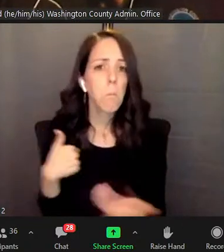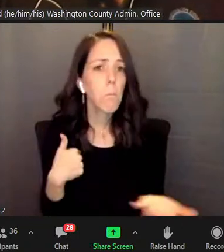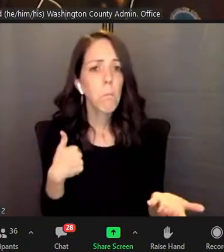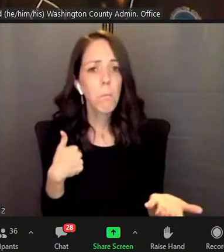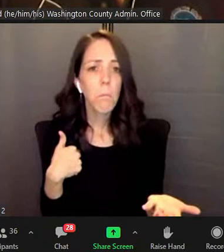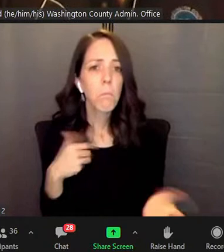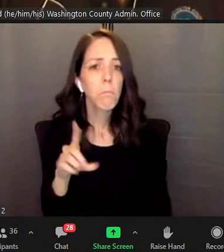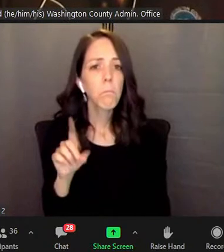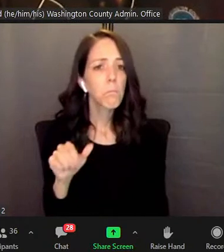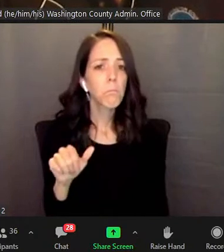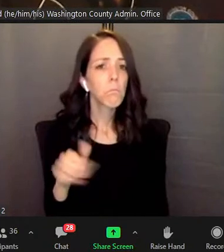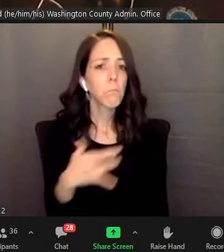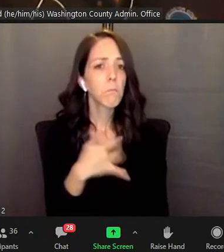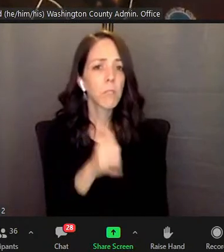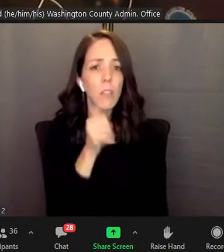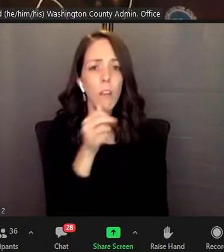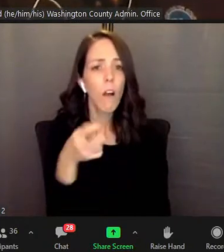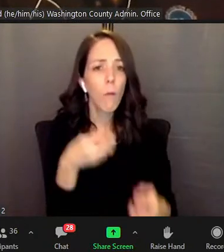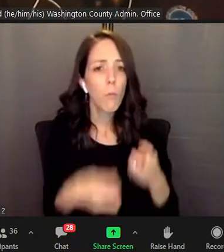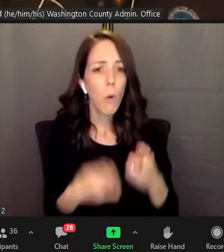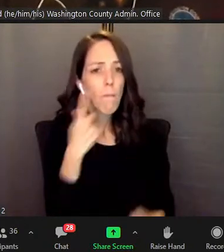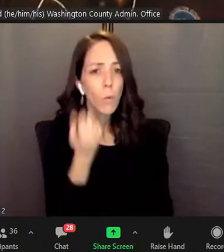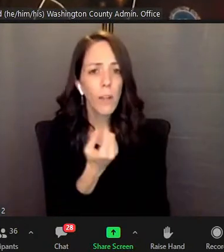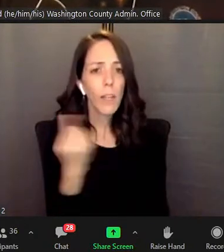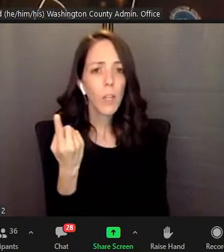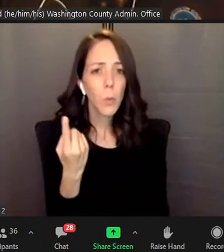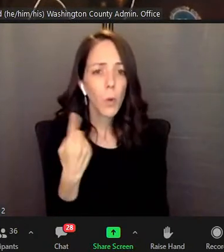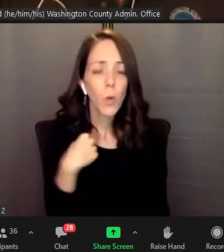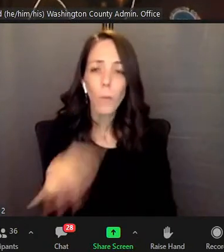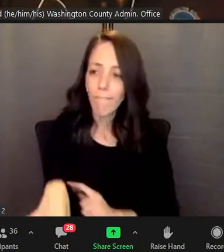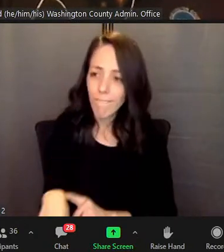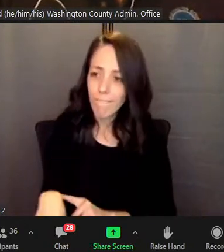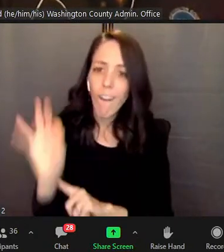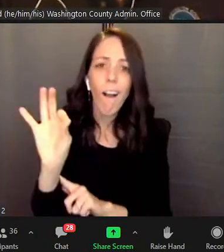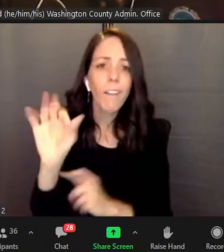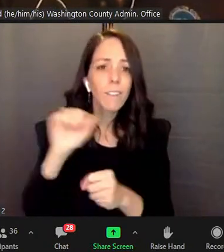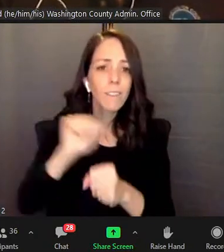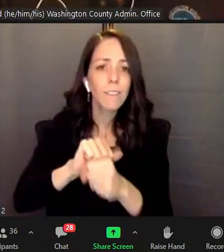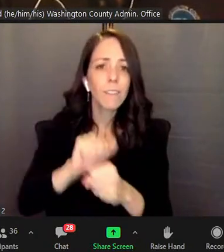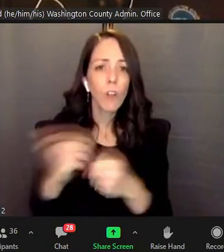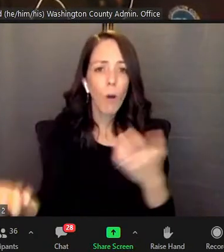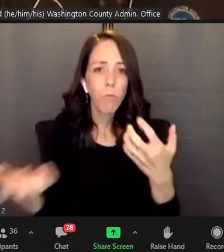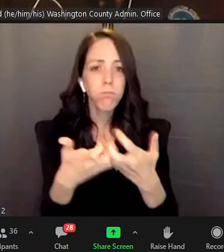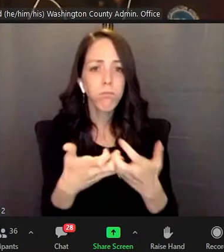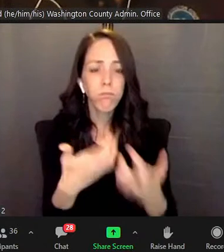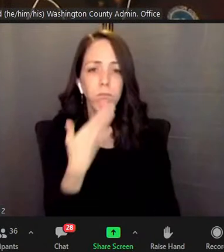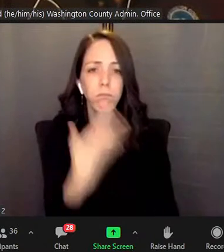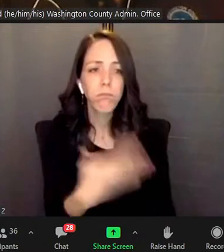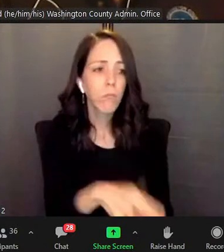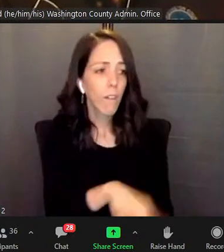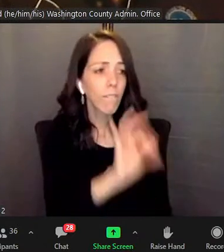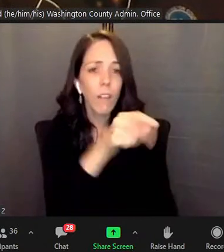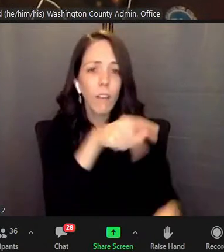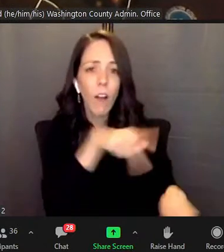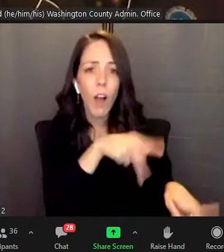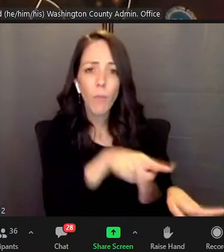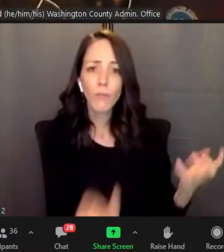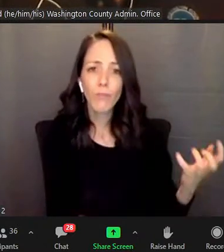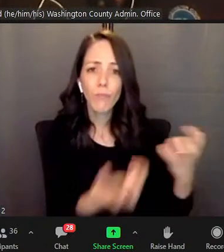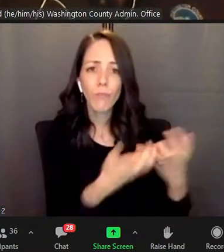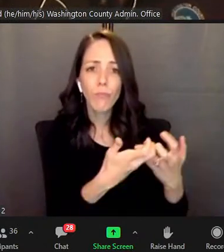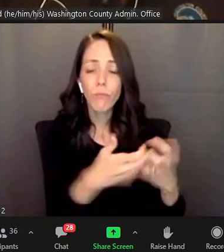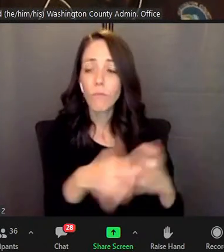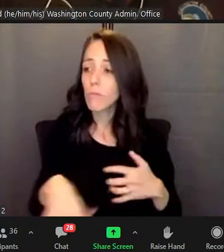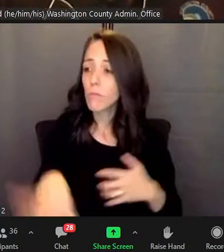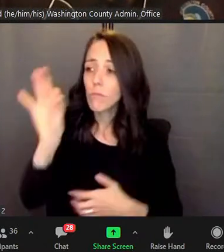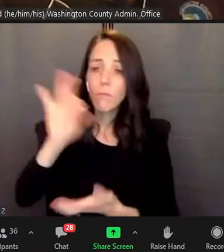be an issue for anybody. We should find things that they can do. Should find opportunities for them. We should find schools that